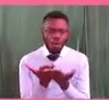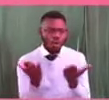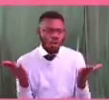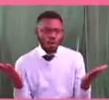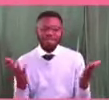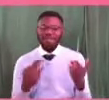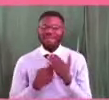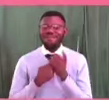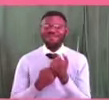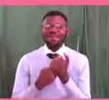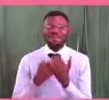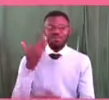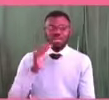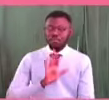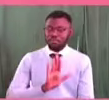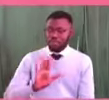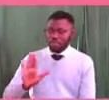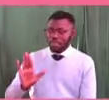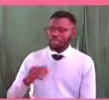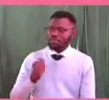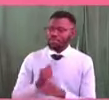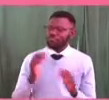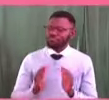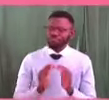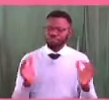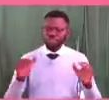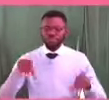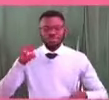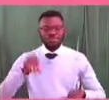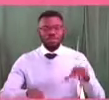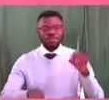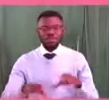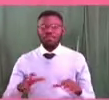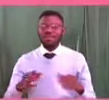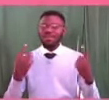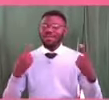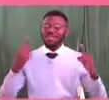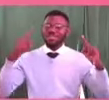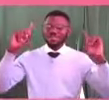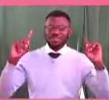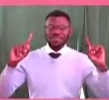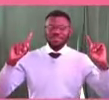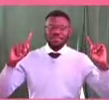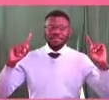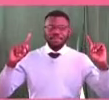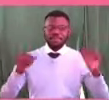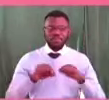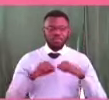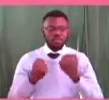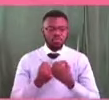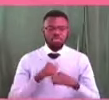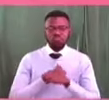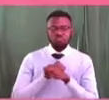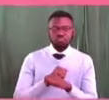partners for their immense contribution to the success of social